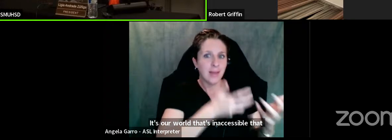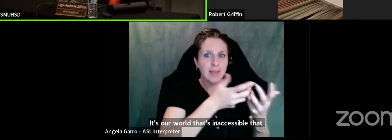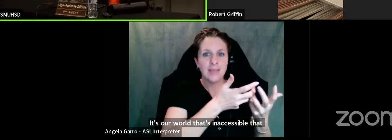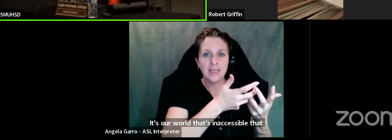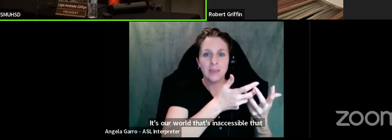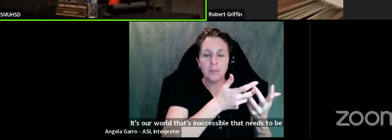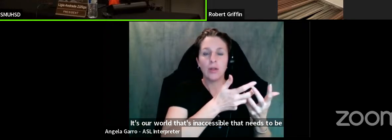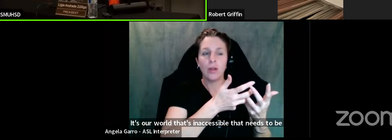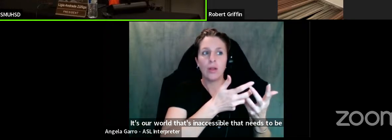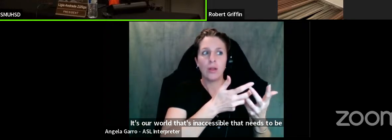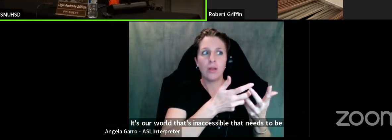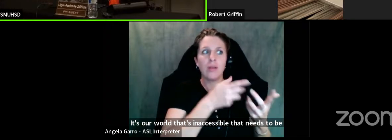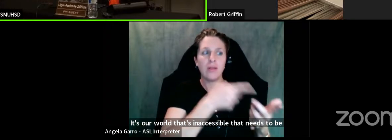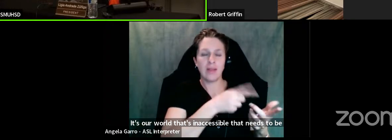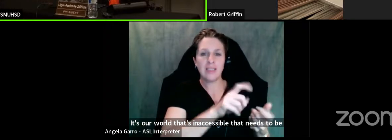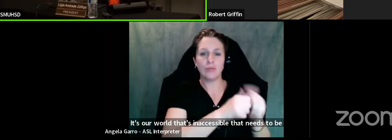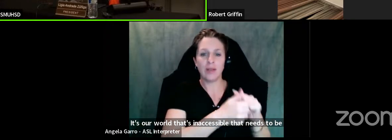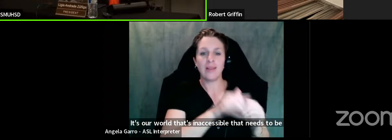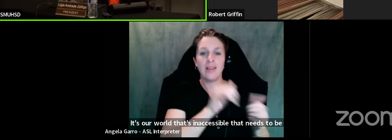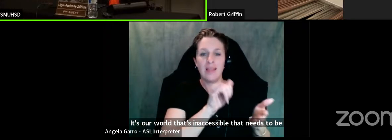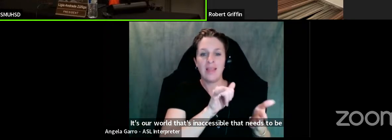and that's wrong. And so